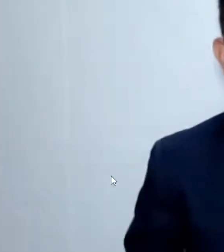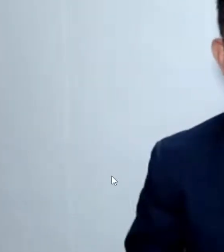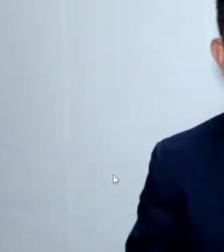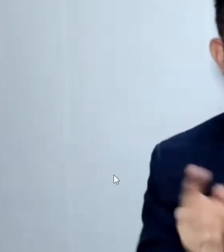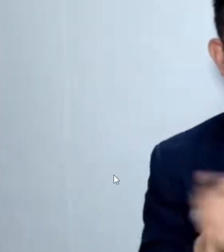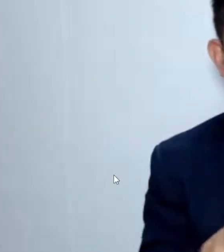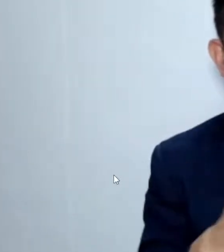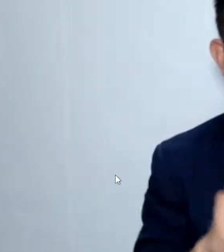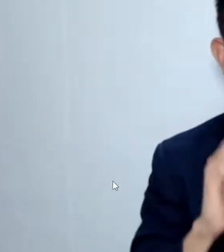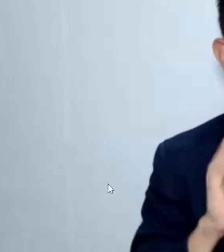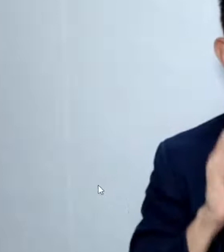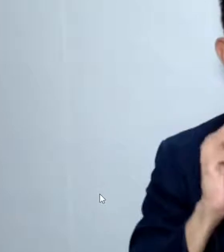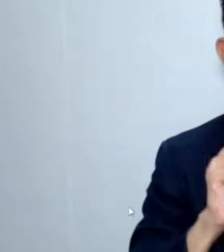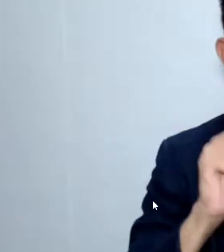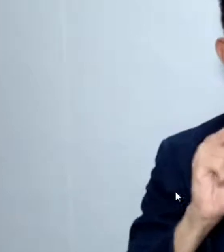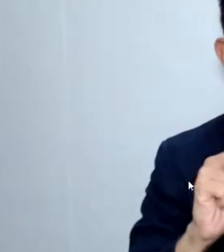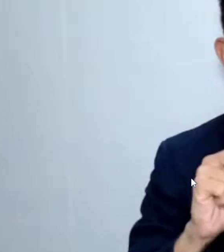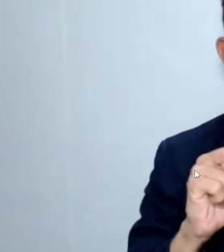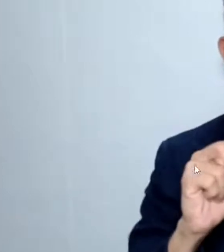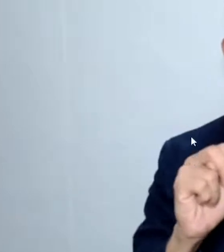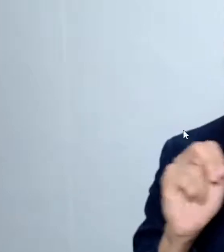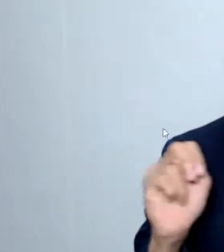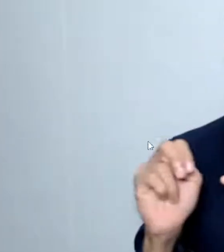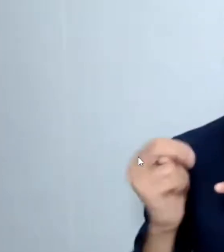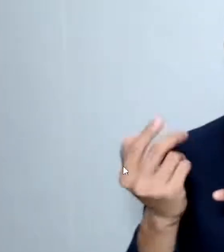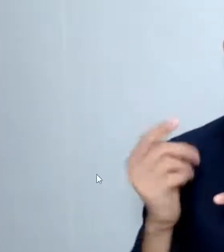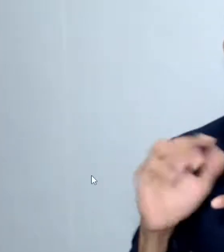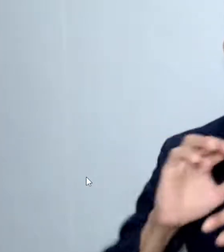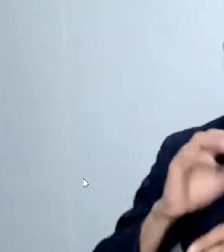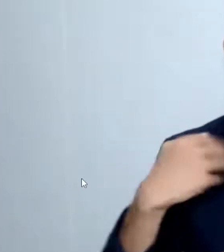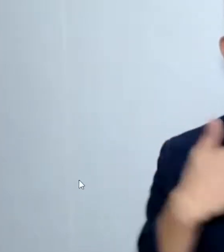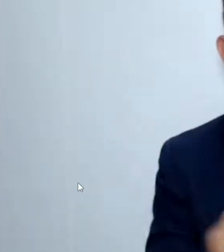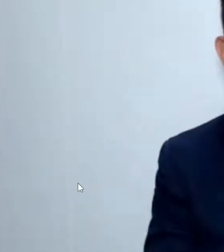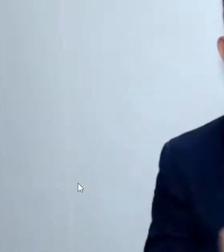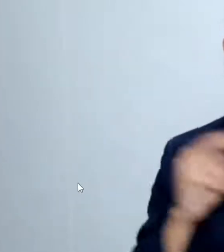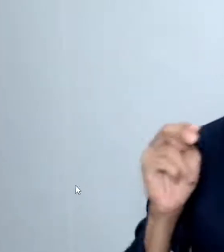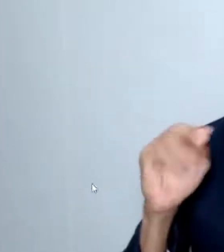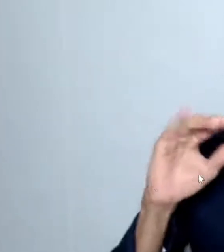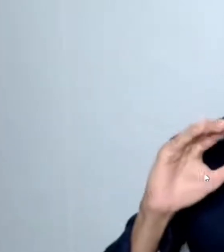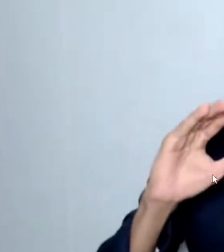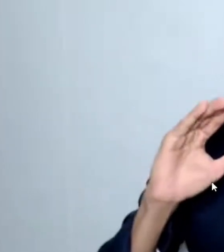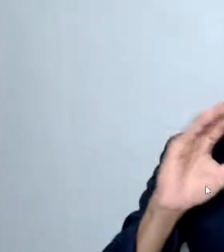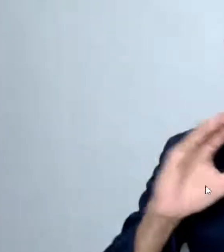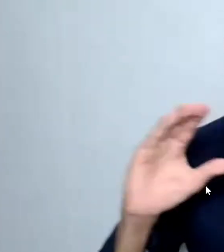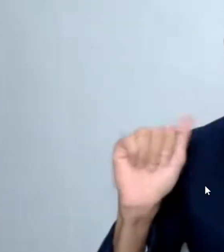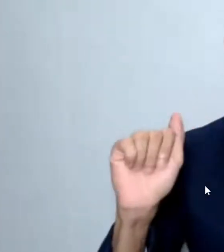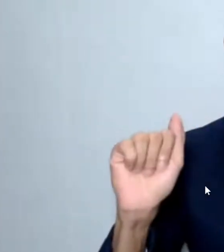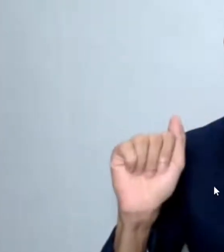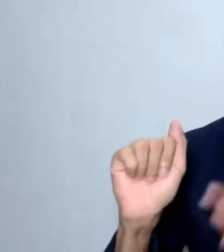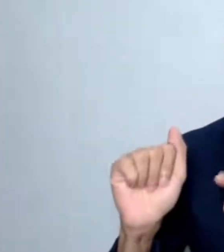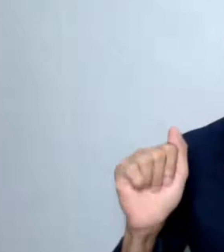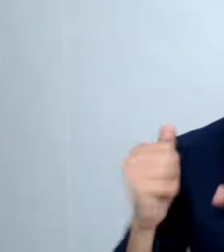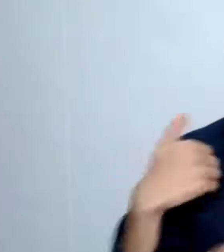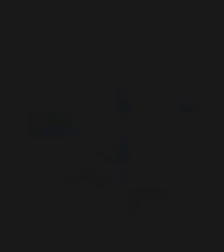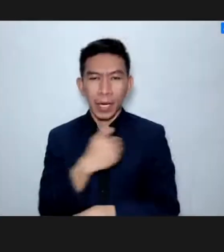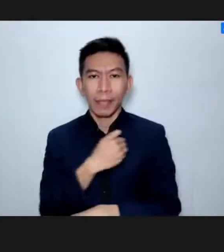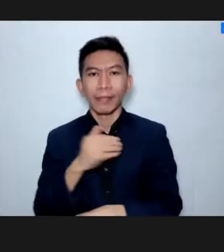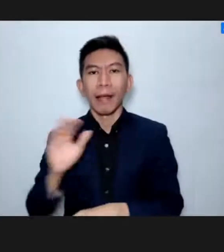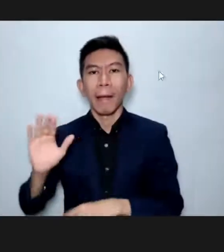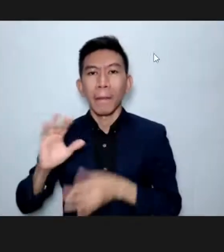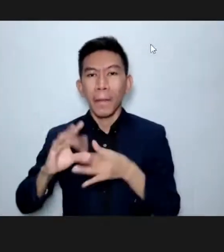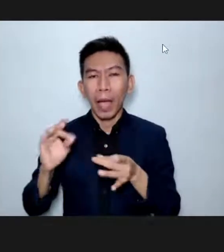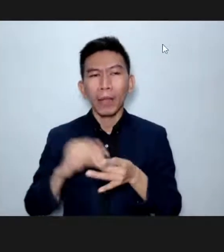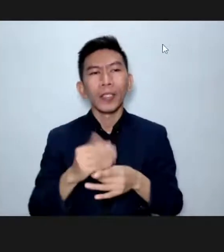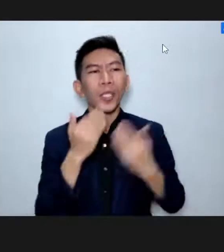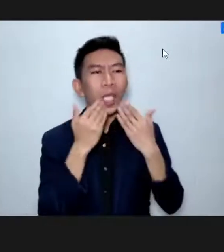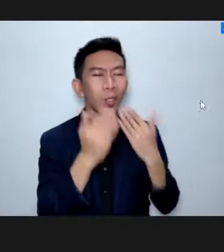Ms. Carmen Austin, one of the members of the National Integrated Cancer Control Council. The message goes, "Thank you, Andre,